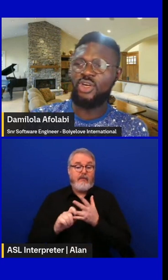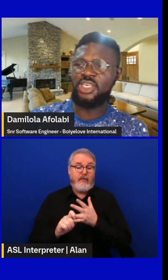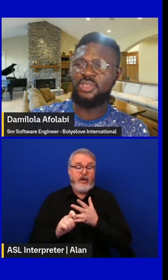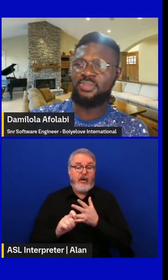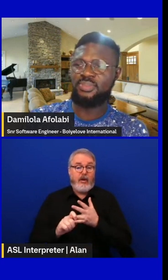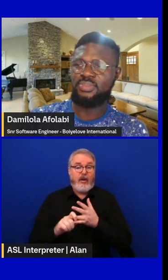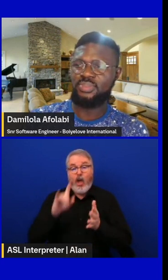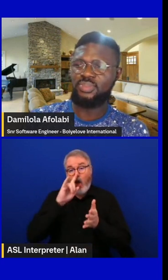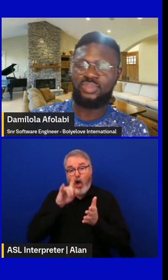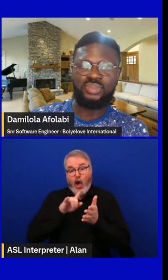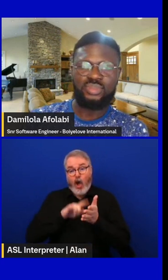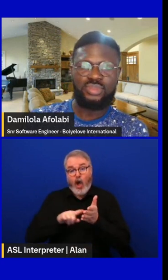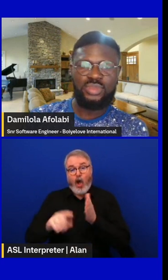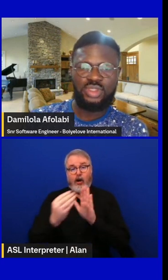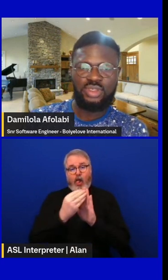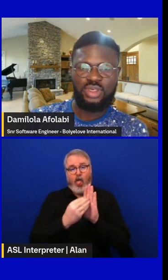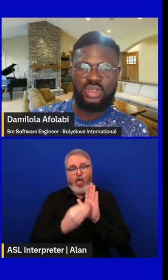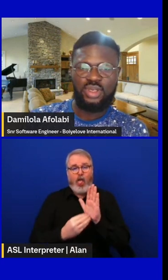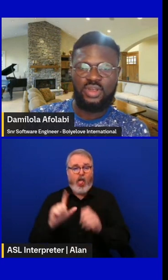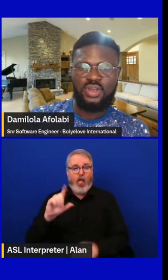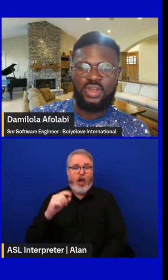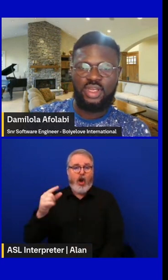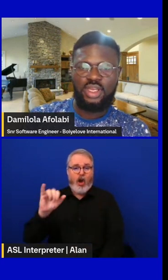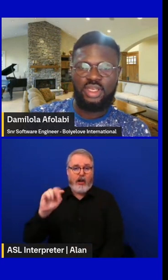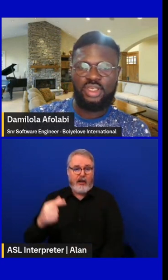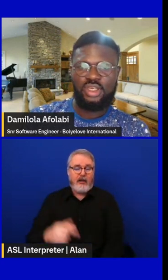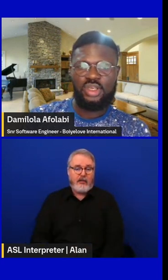audit logging.